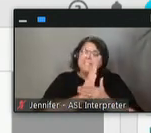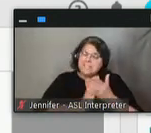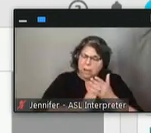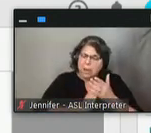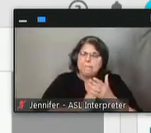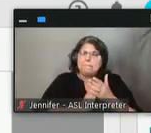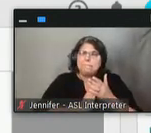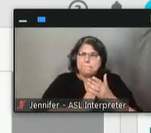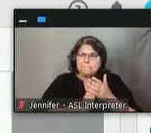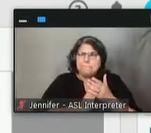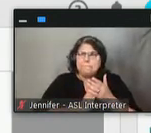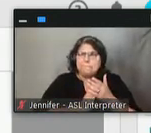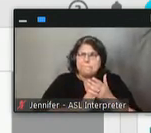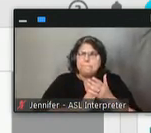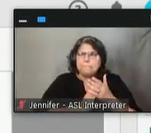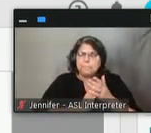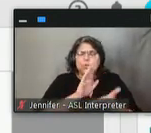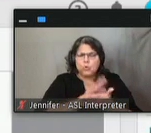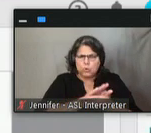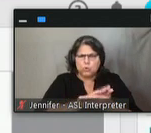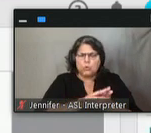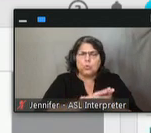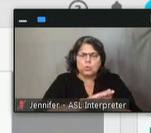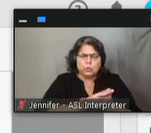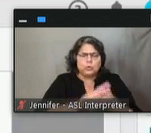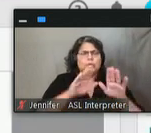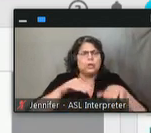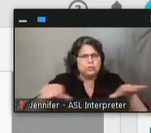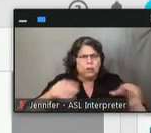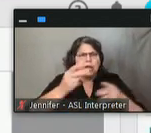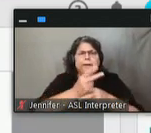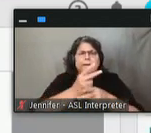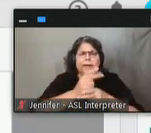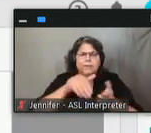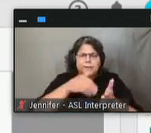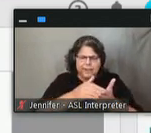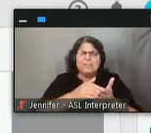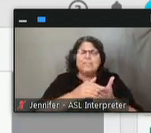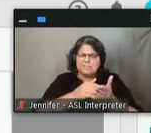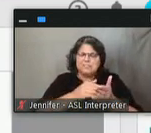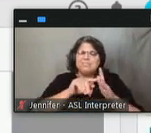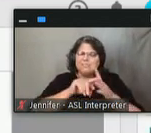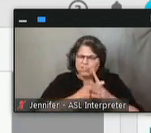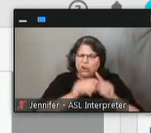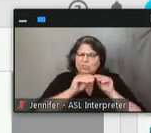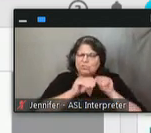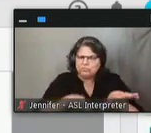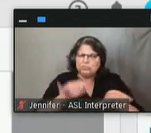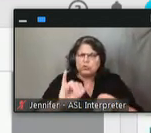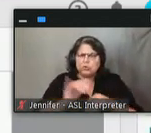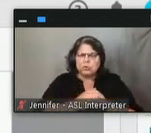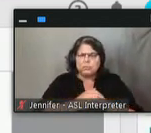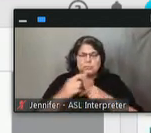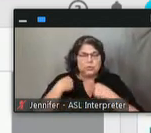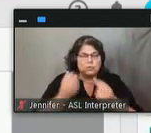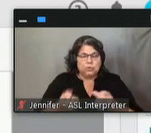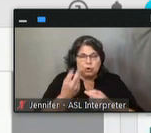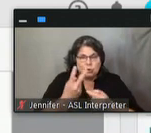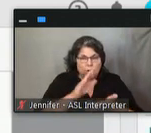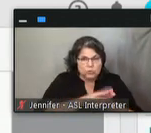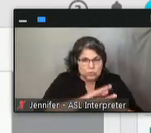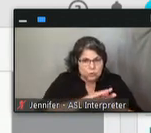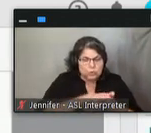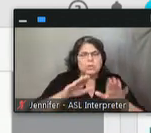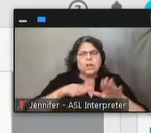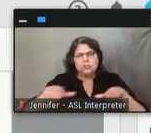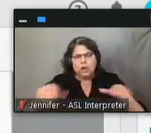or cases in schools and child care centers. So far, we've had 12 schools and child care facilities that